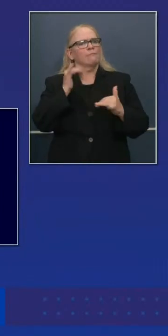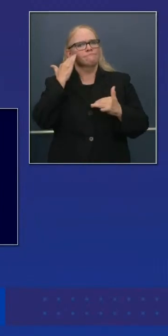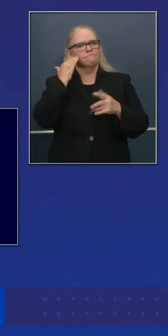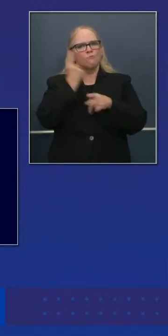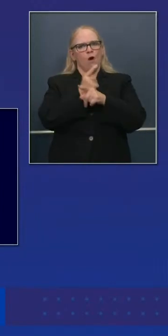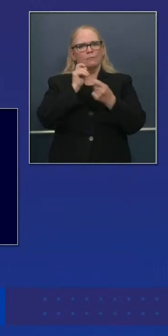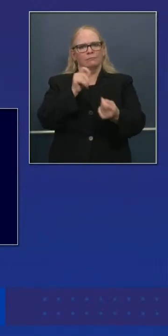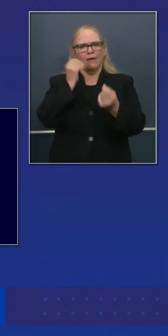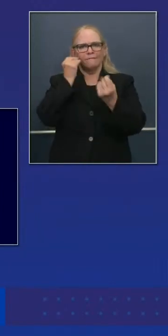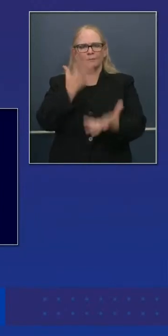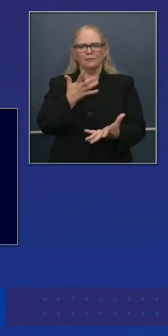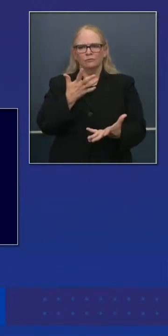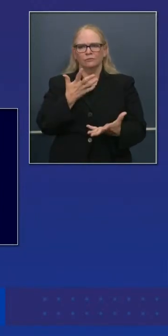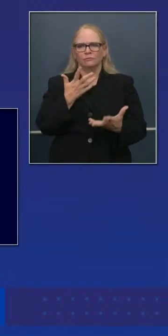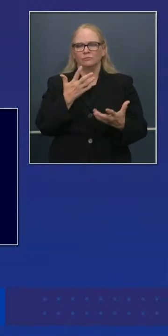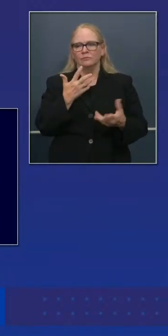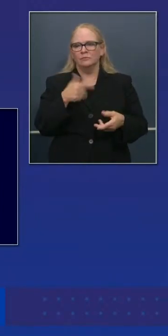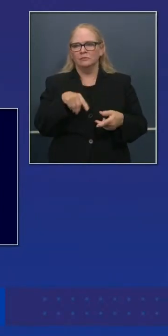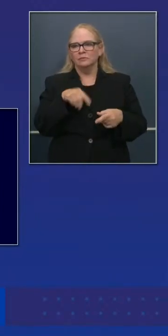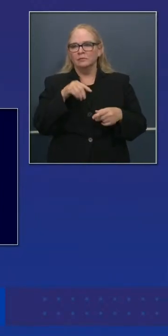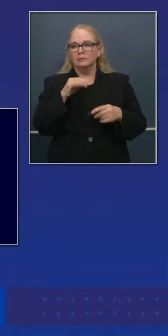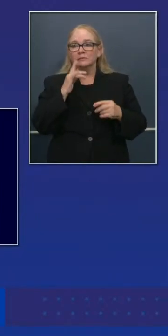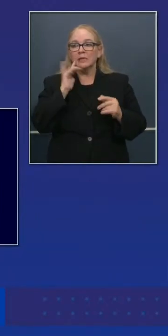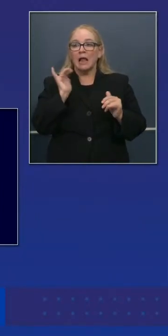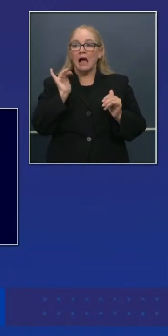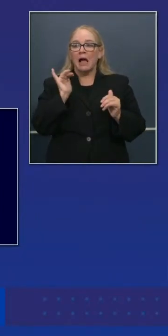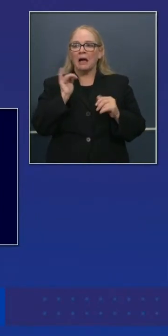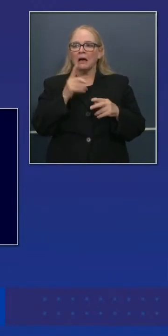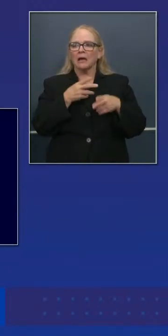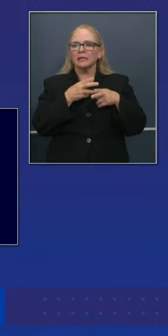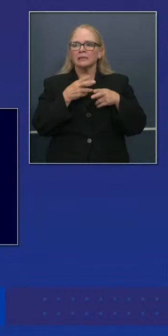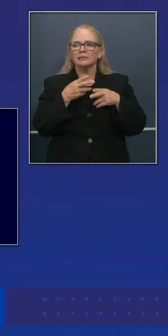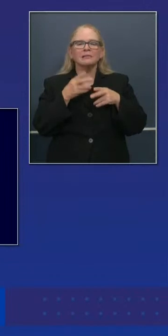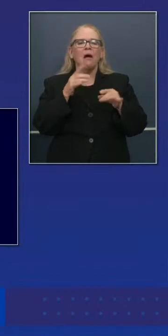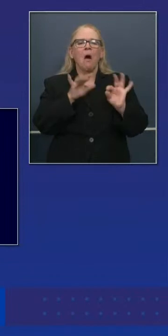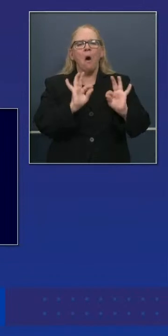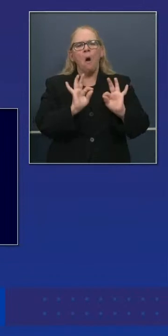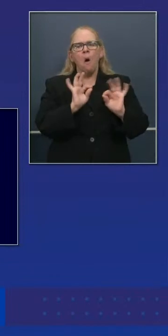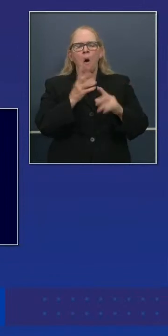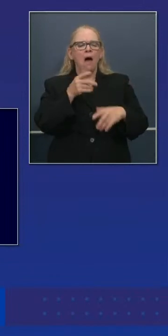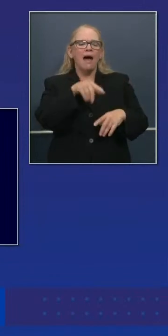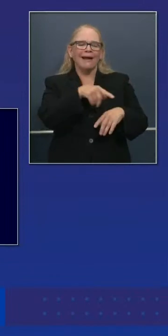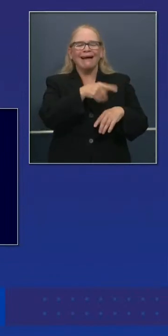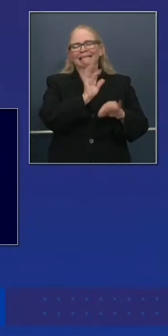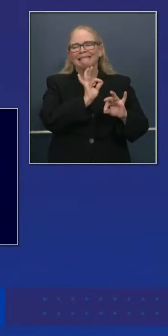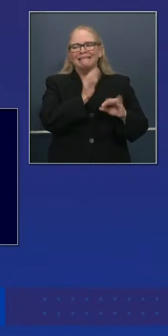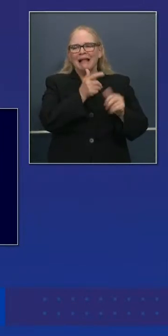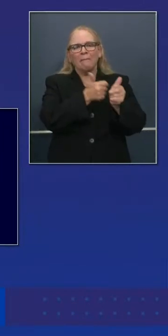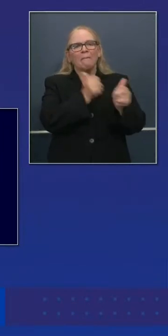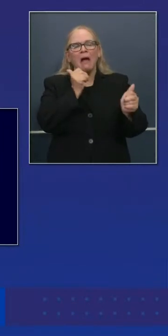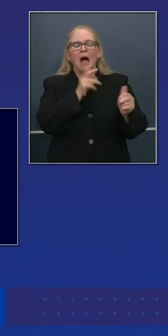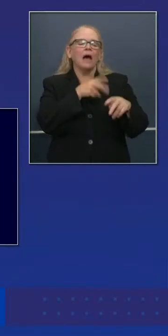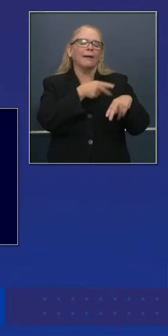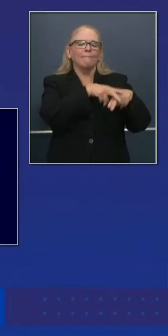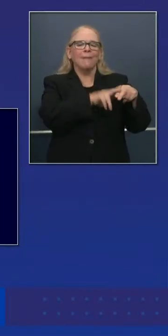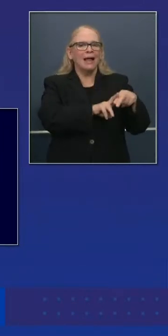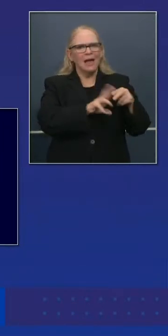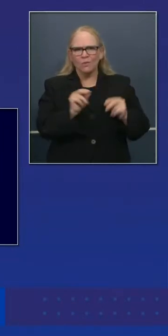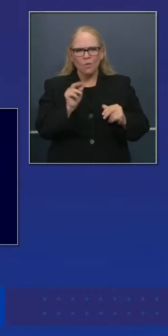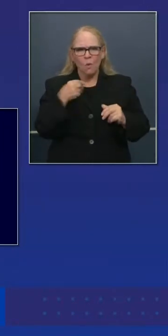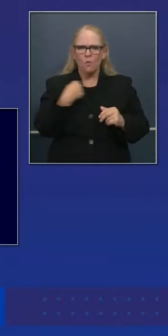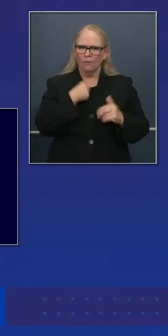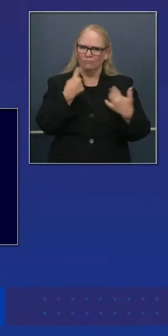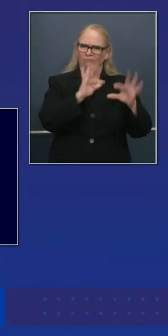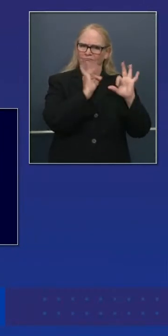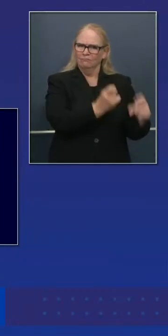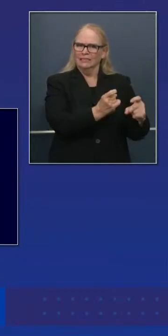episodic issue, Band-Aid this, fix this for the moment. I recognize, again, across the spectrum, the magnitude of the